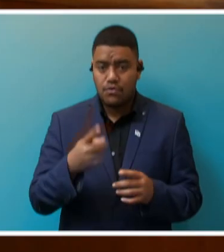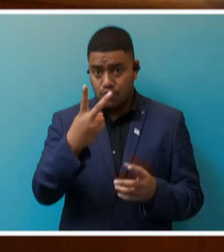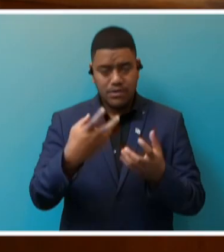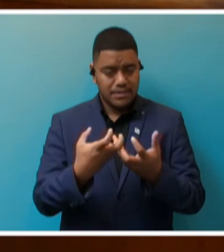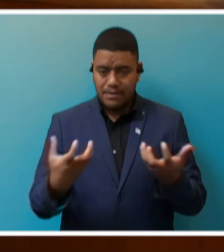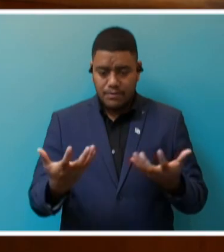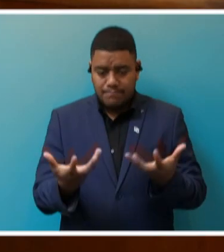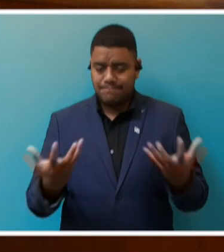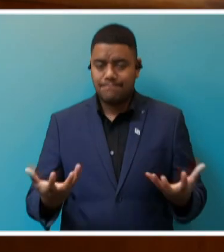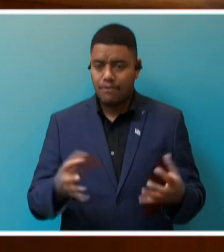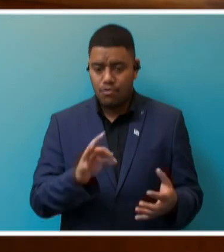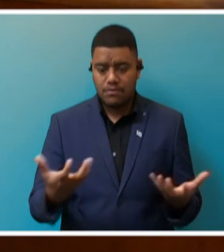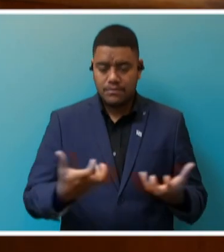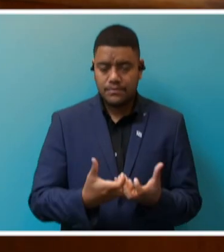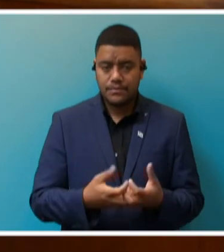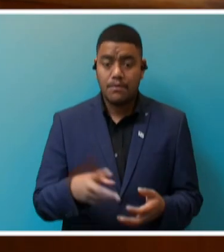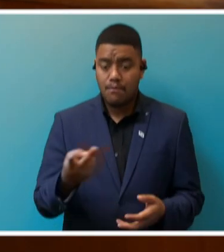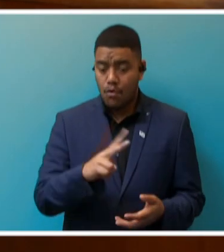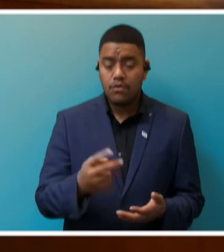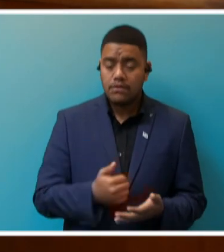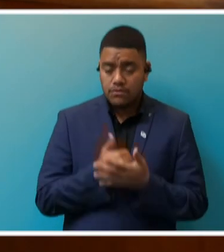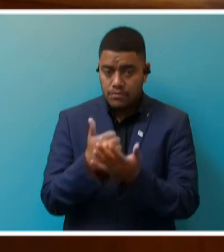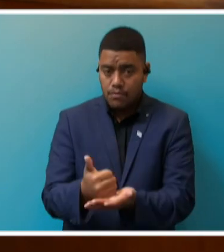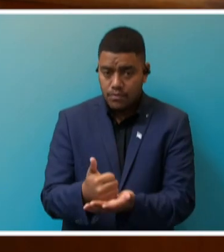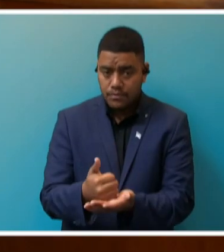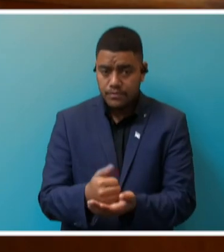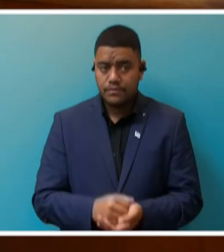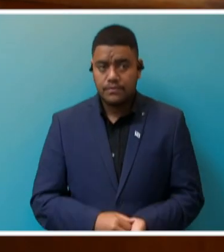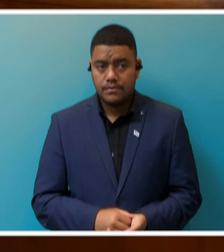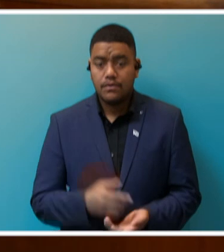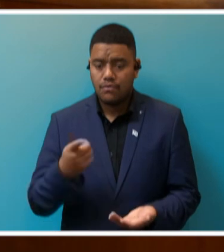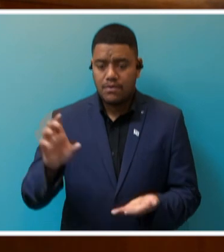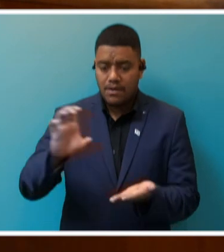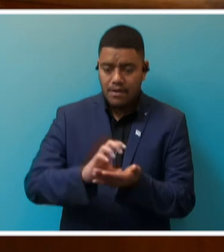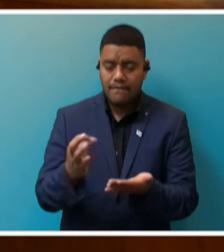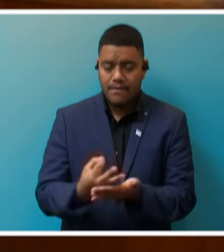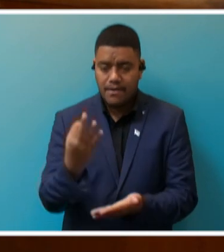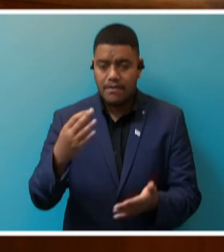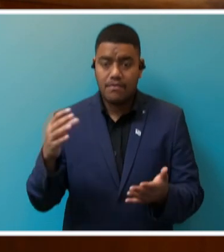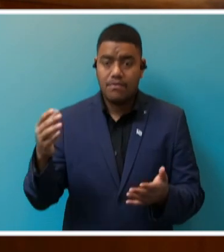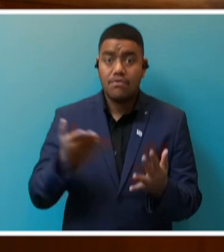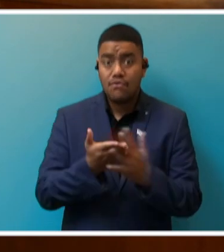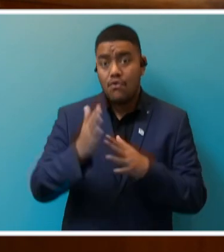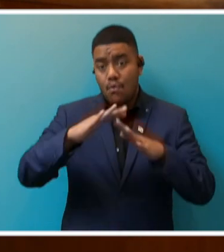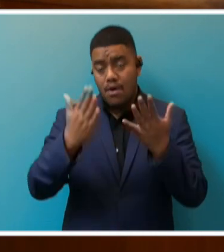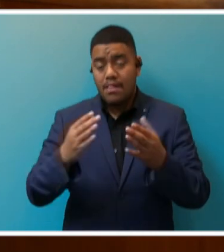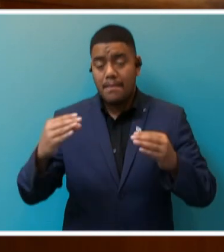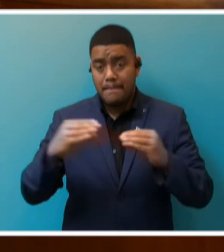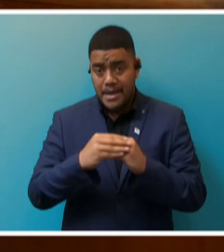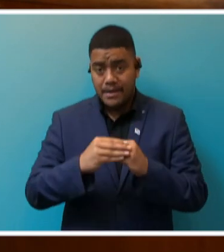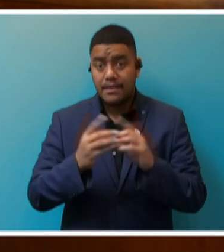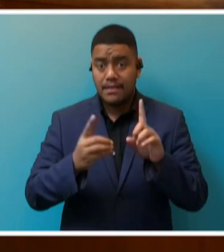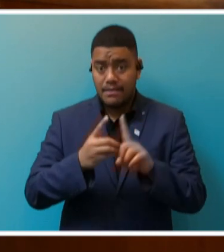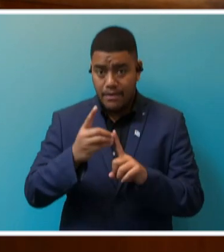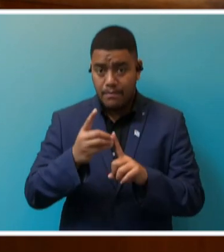initiatives. While both are supported through loan and grant financing from the World Bank's International Development, they